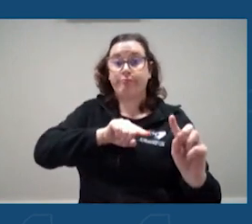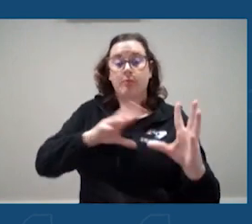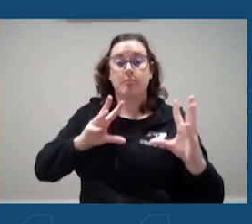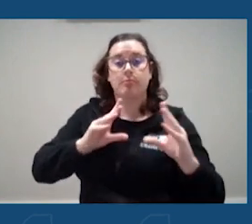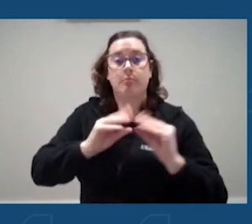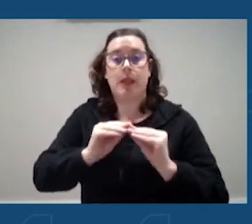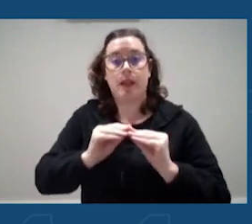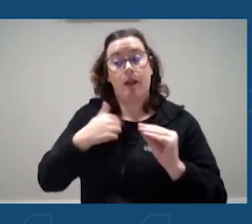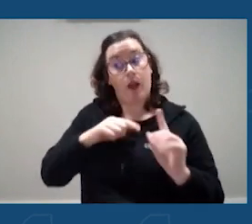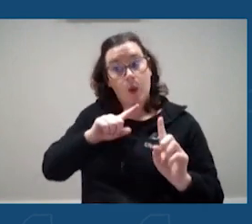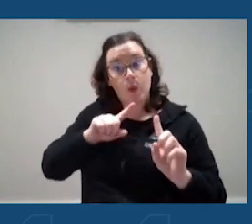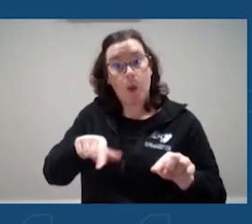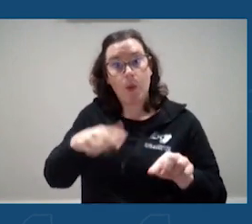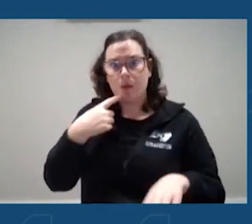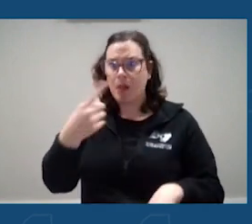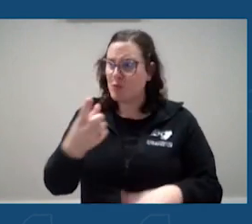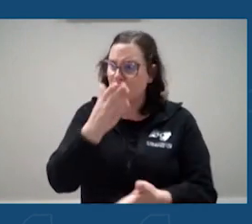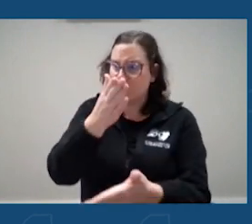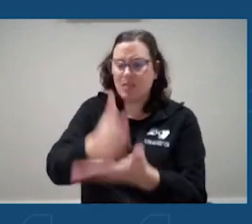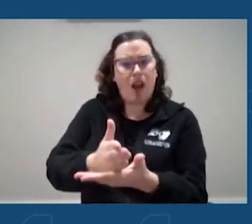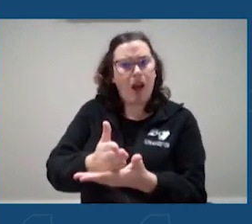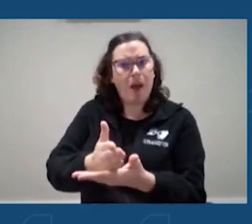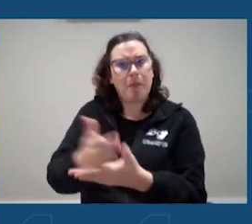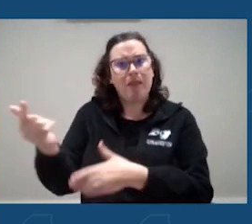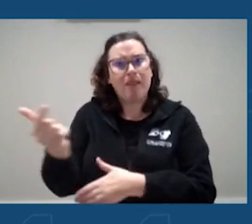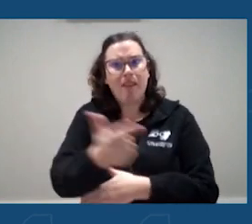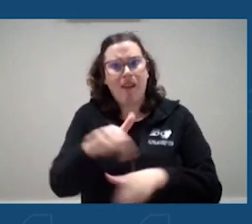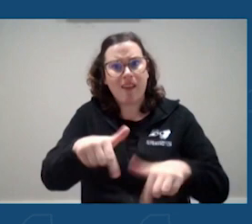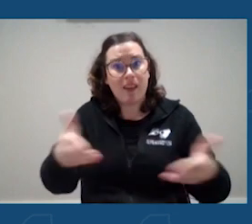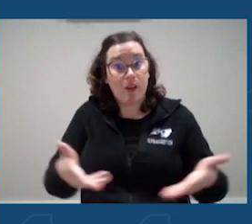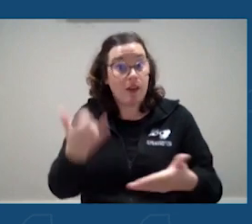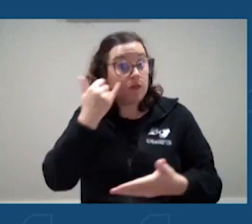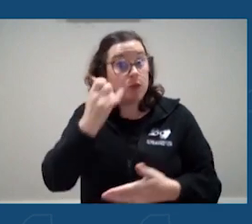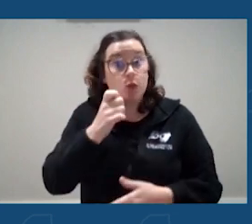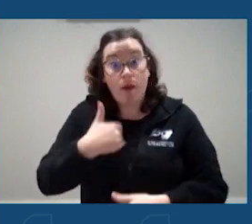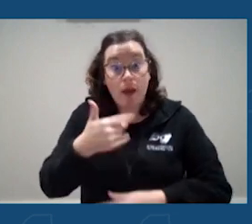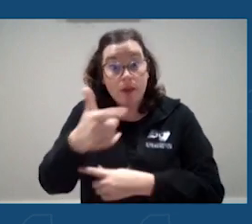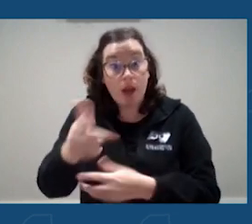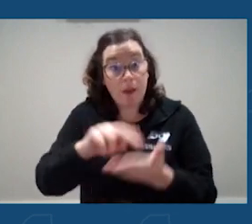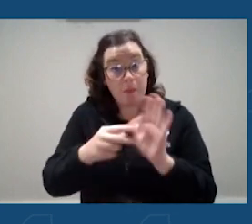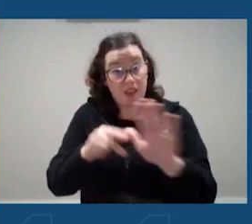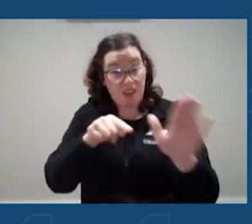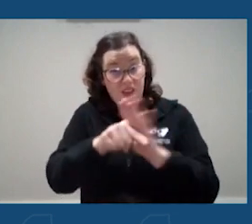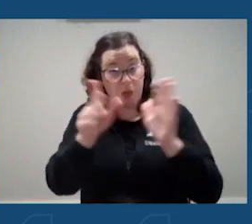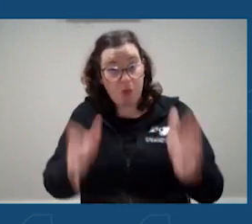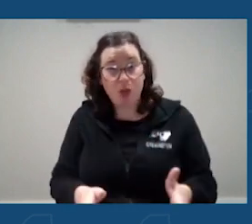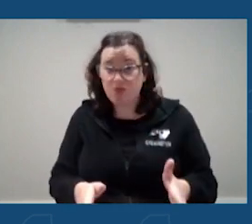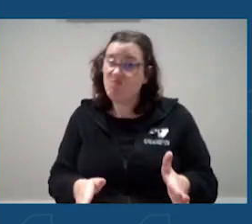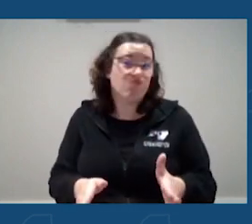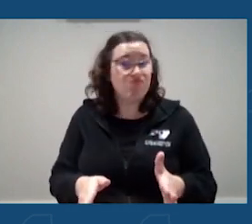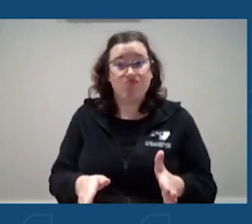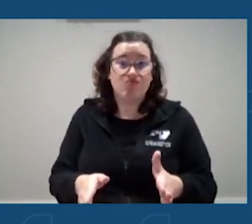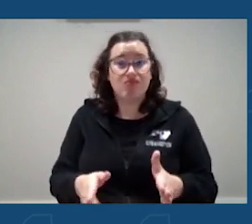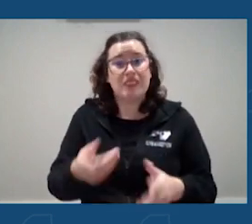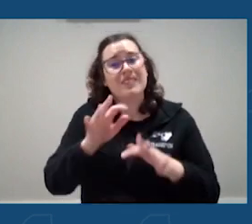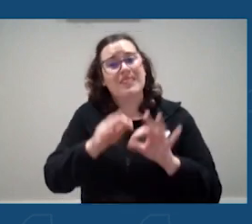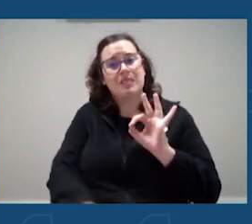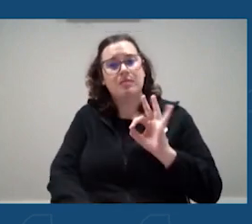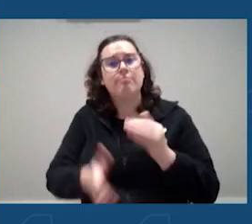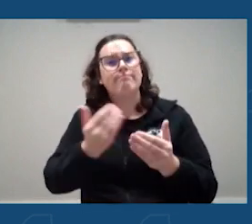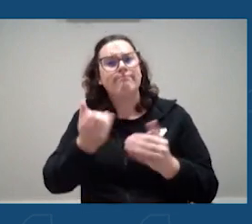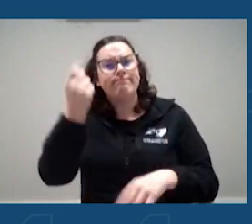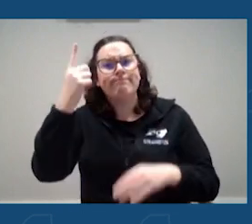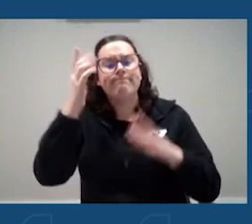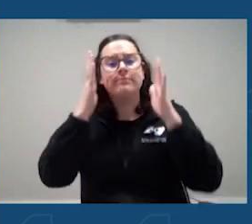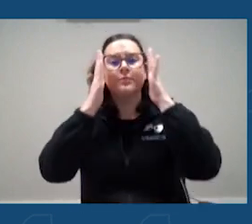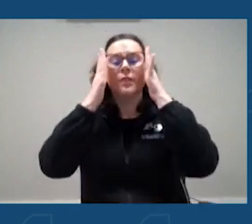guns from coming here, because if you don't have a gun, you're not going to kill somebody. I mean, it's that simple. So we're working on that as well. And so our task force